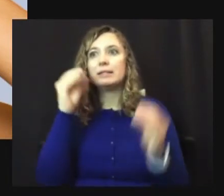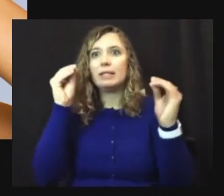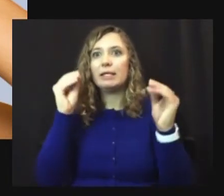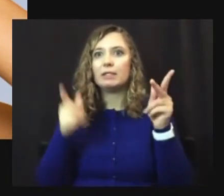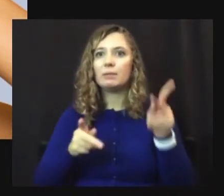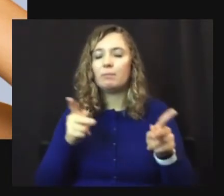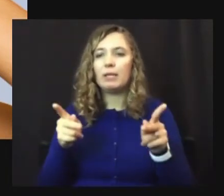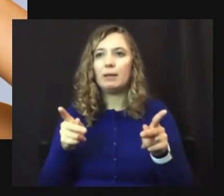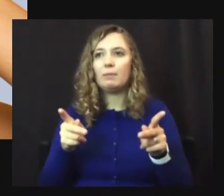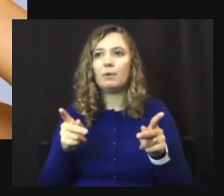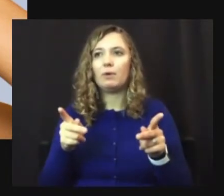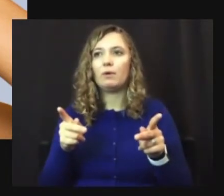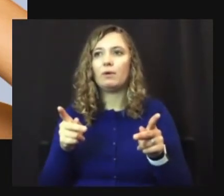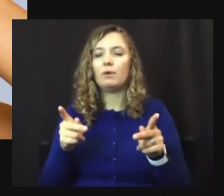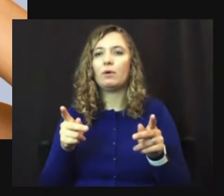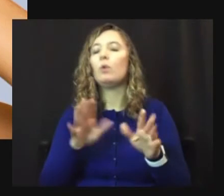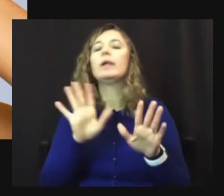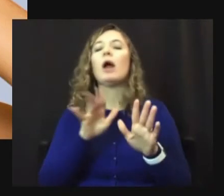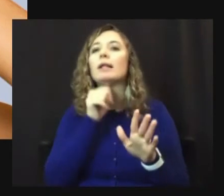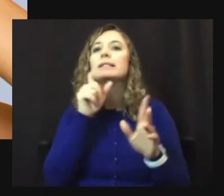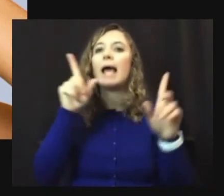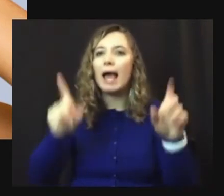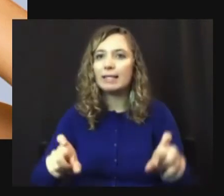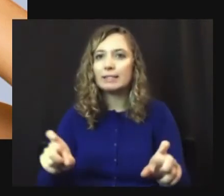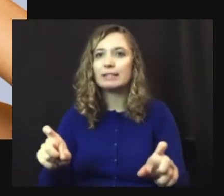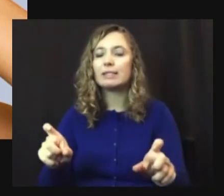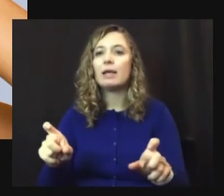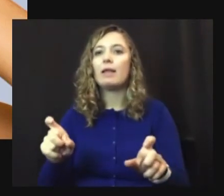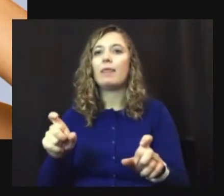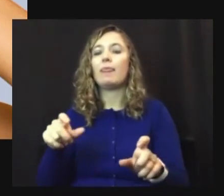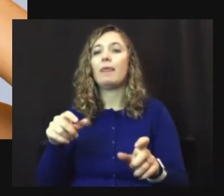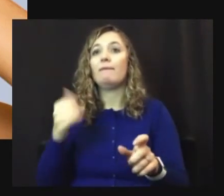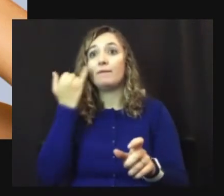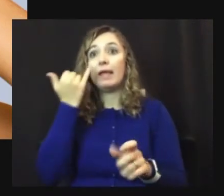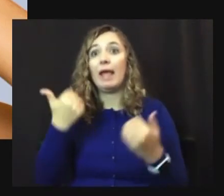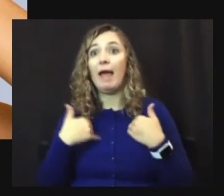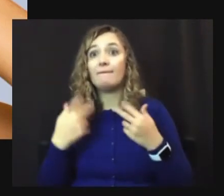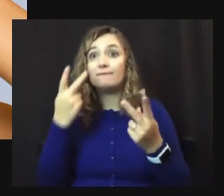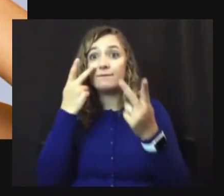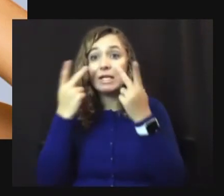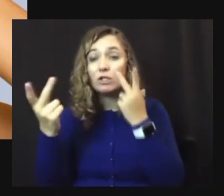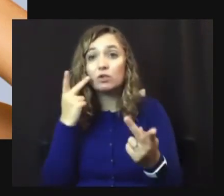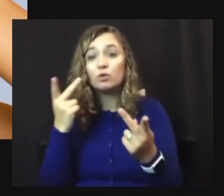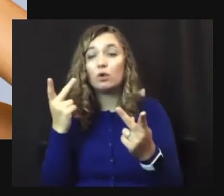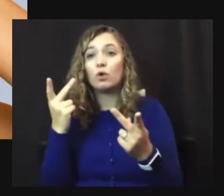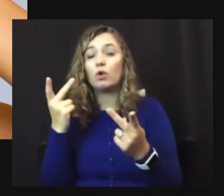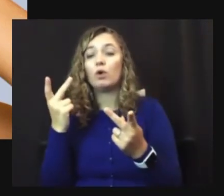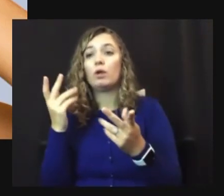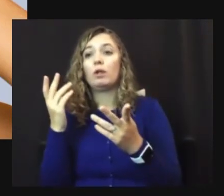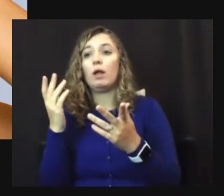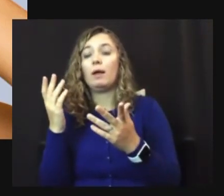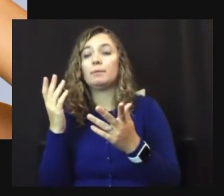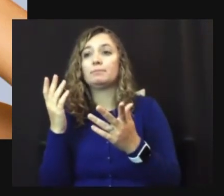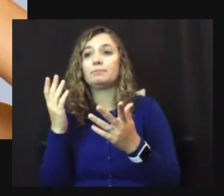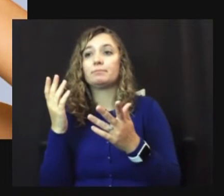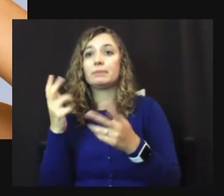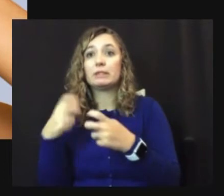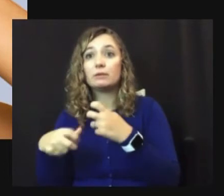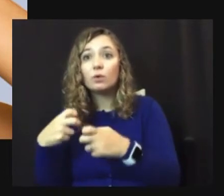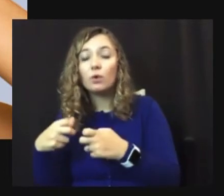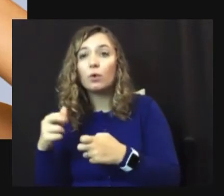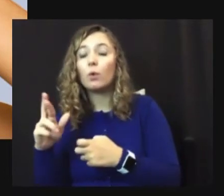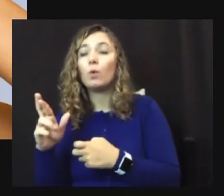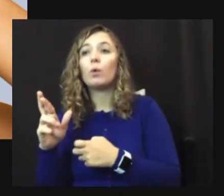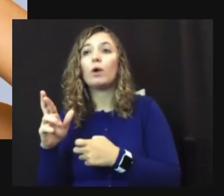possibly. We don't test them to see how their visual planning, how their motor planning is. Autistic people are